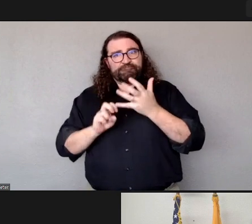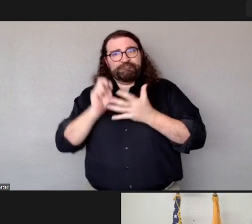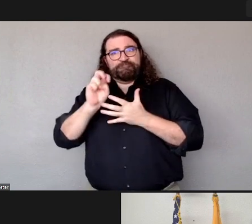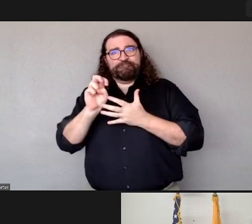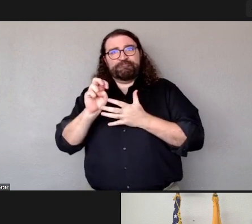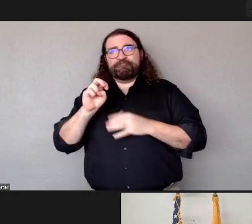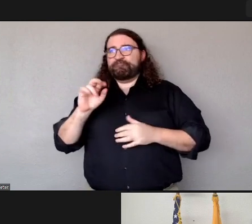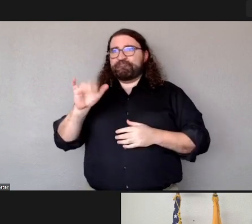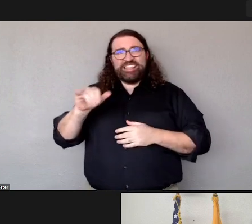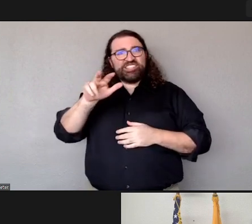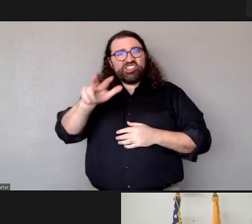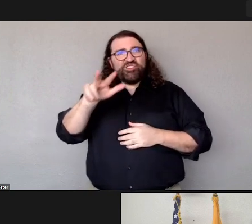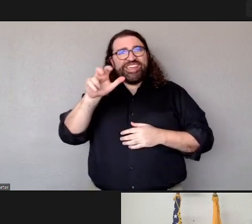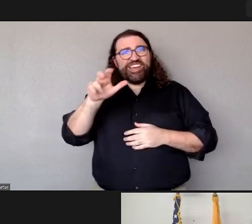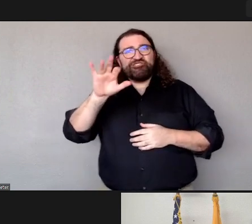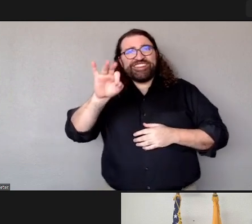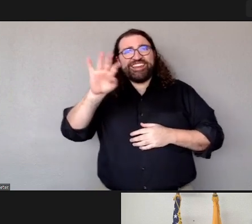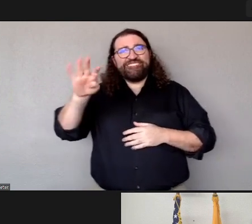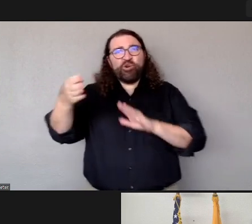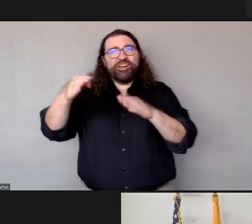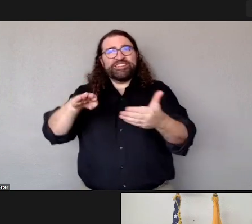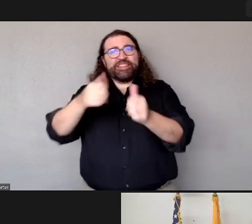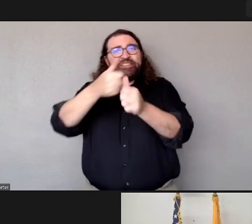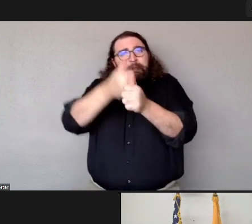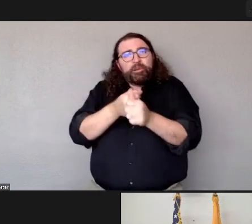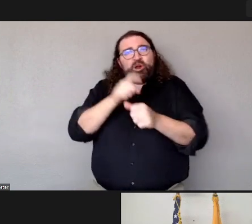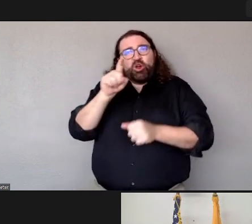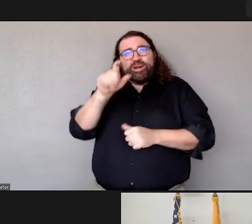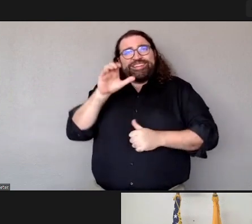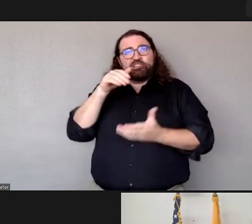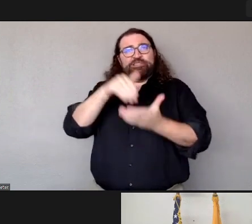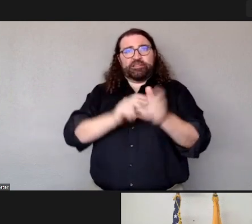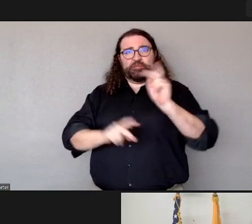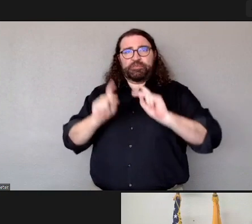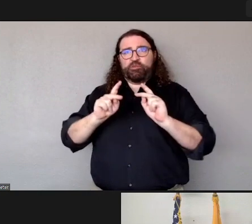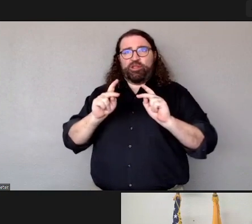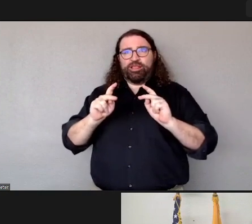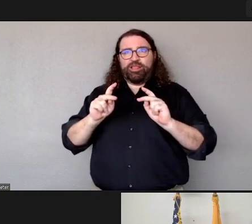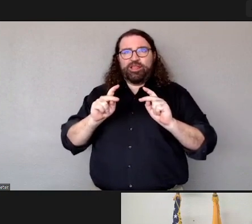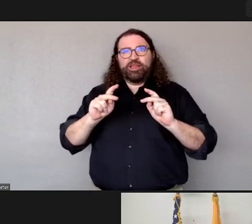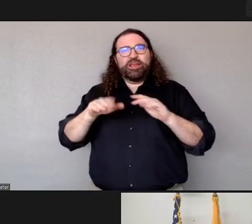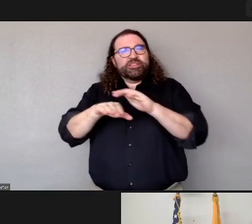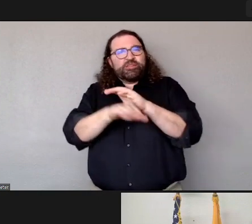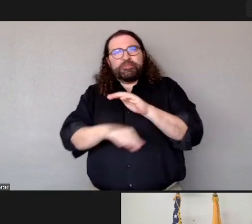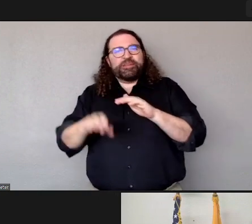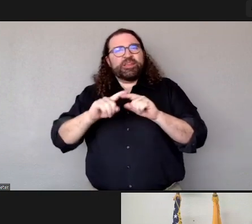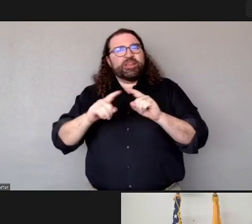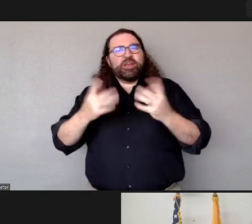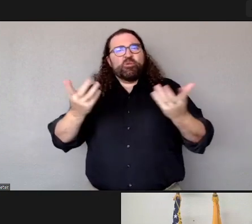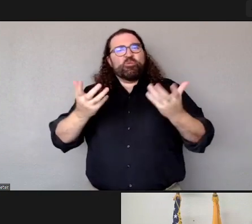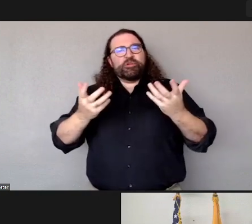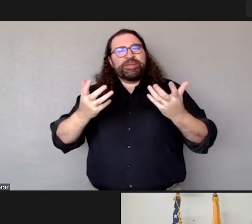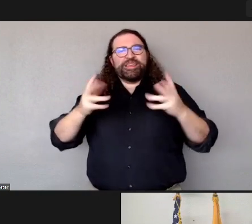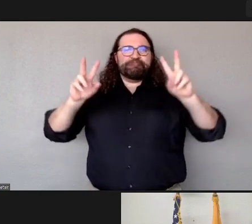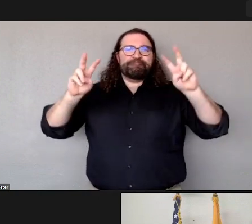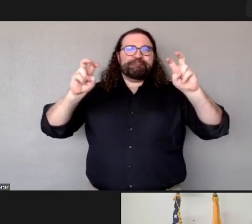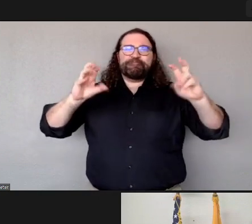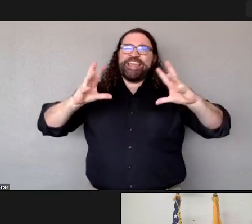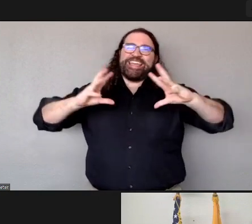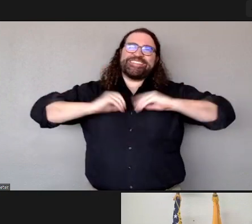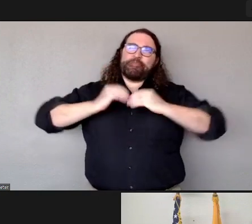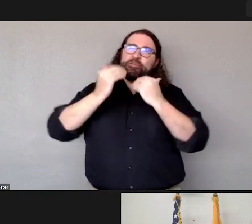394 deaths per 100,000 people is now where New Mexico is at. So it begs the question, what's the acceptable level of transmission, people out of